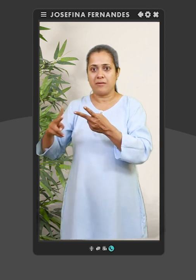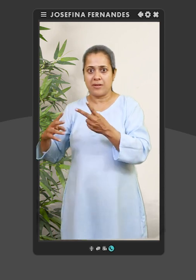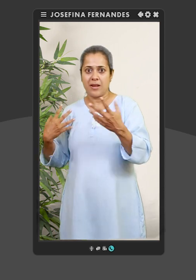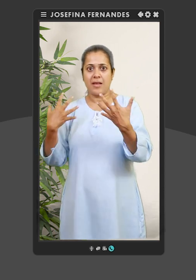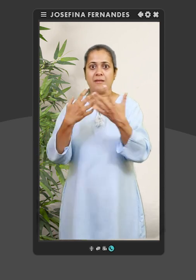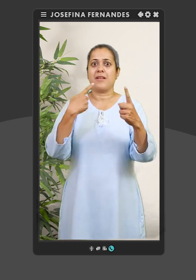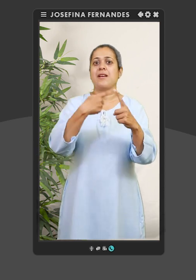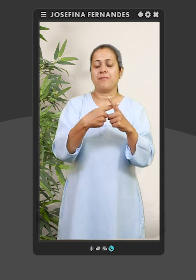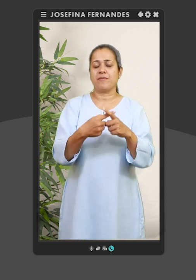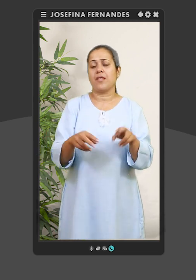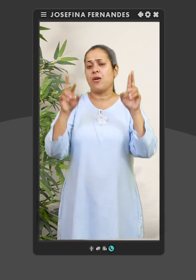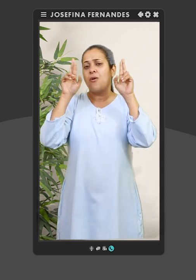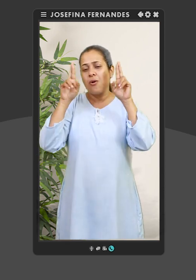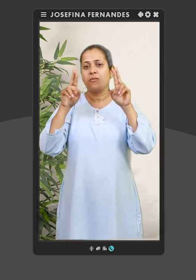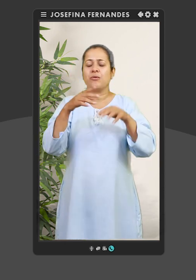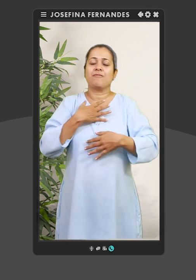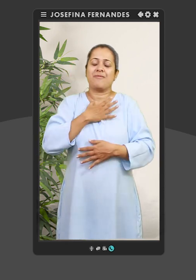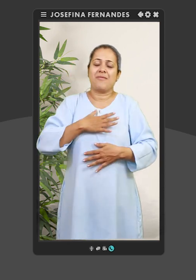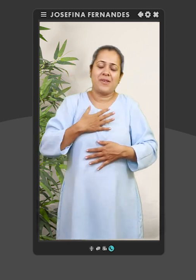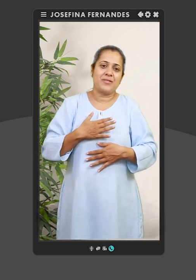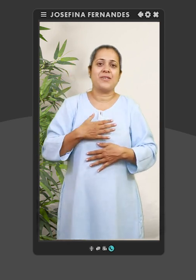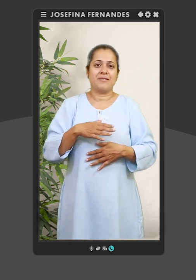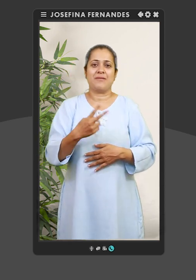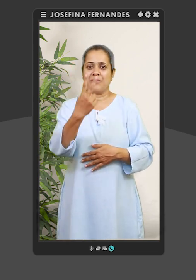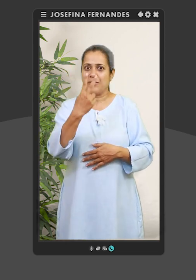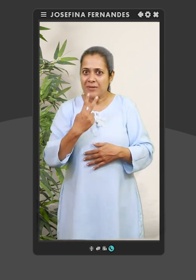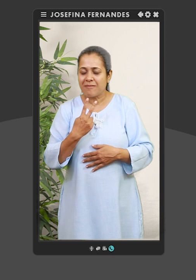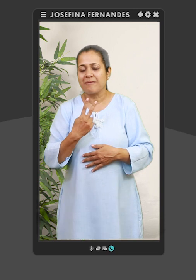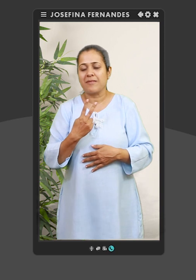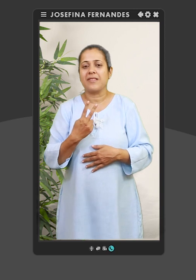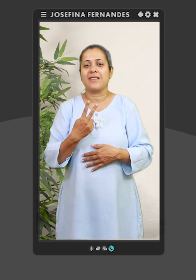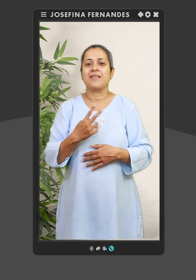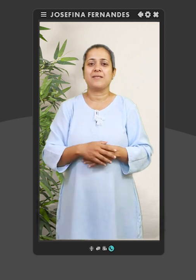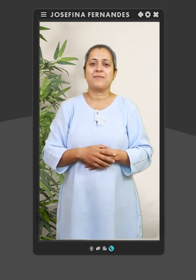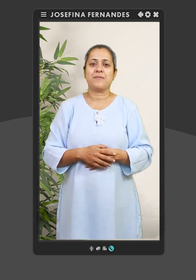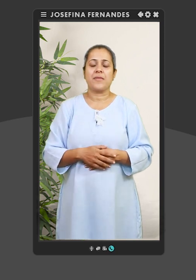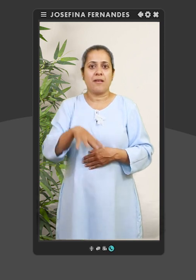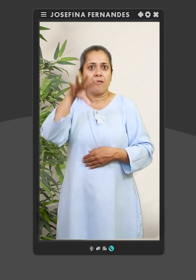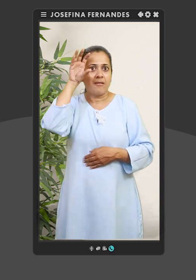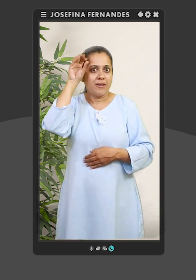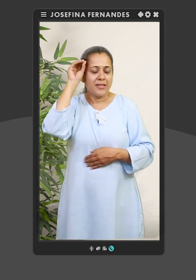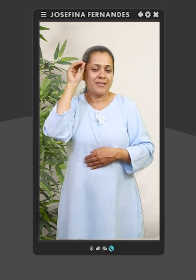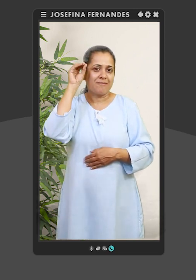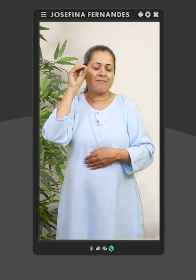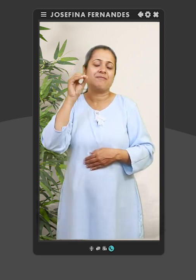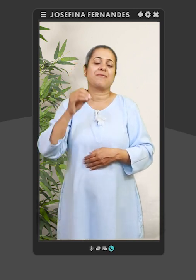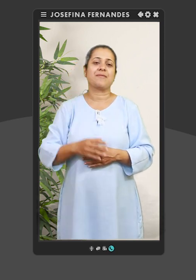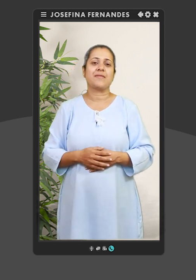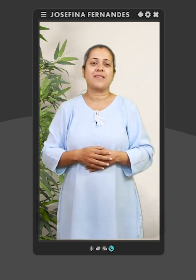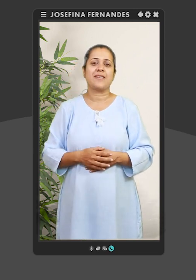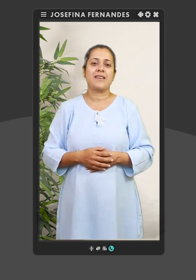animals to climate. I hope you enjoyed watching this video and hearing me and learning from this